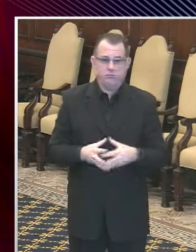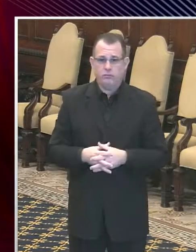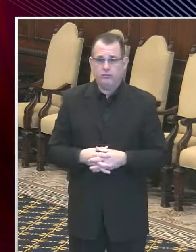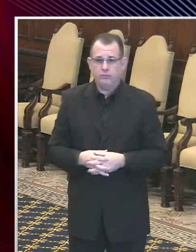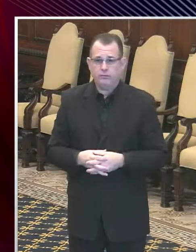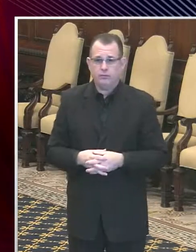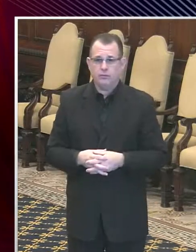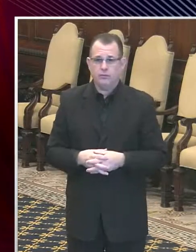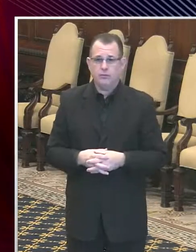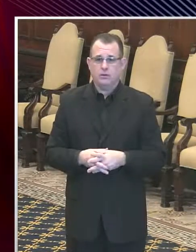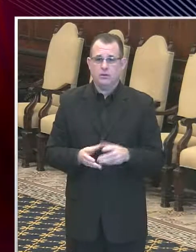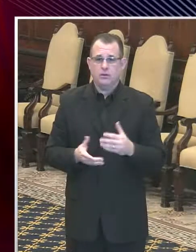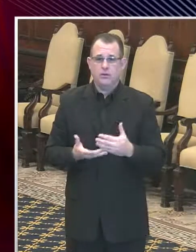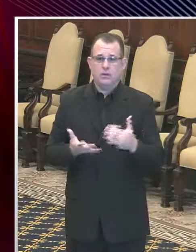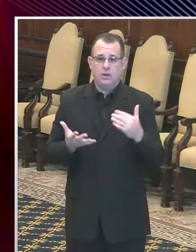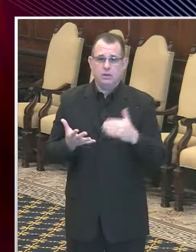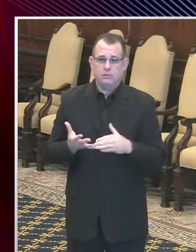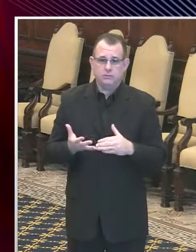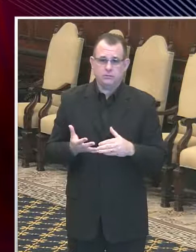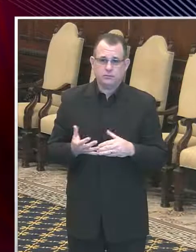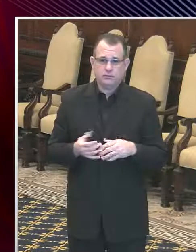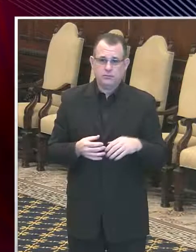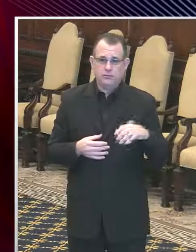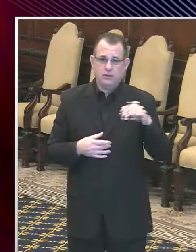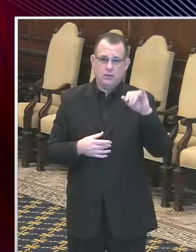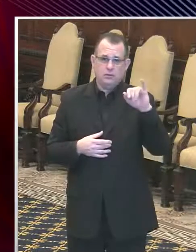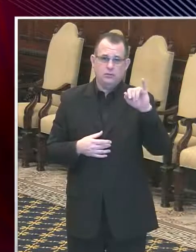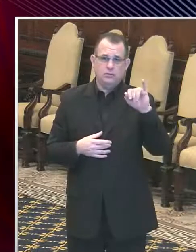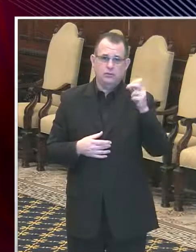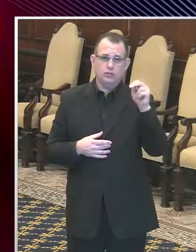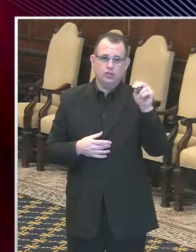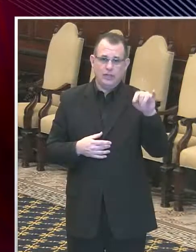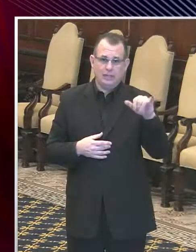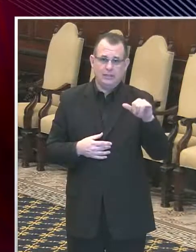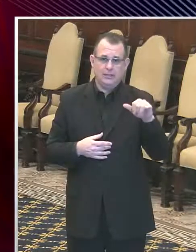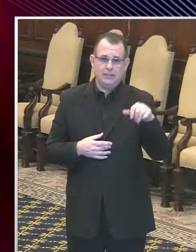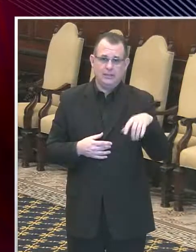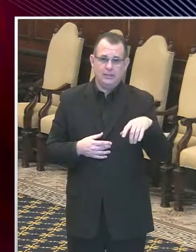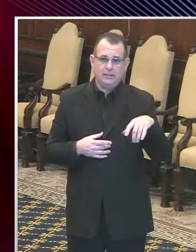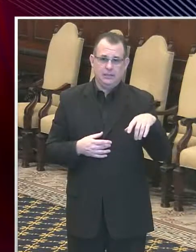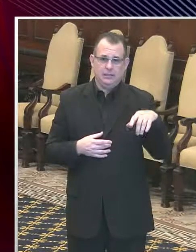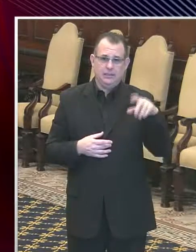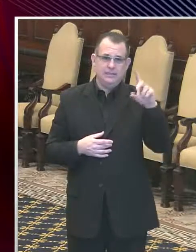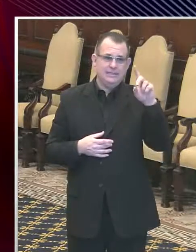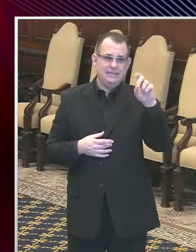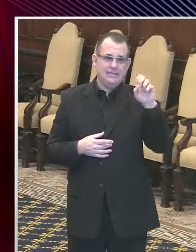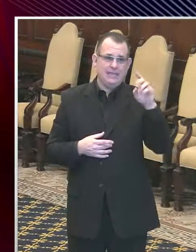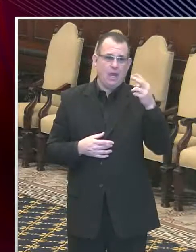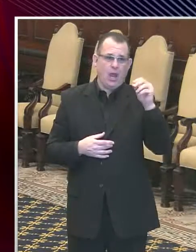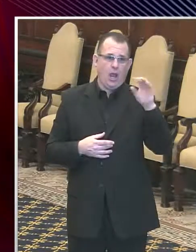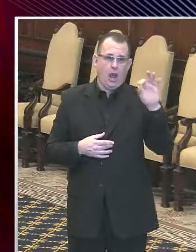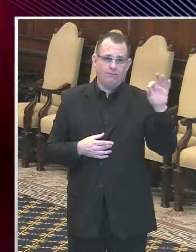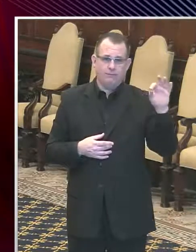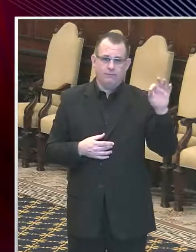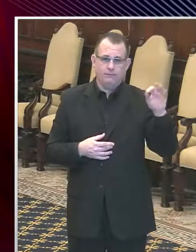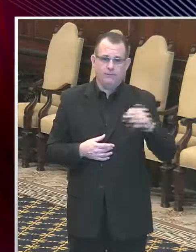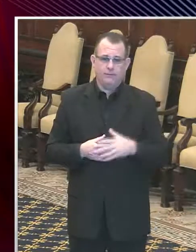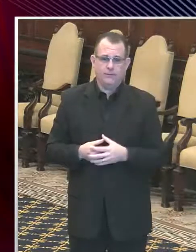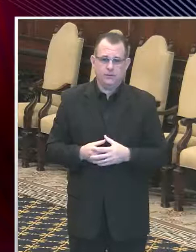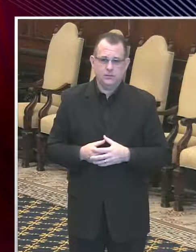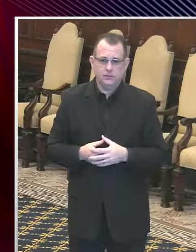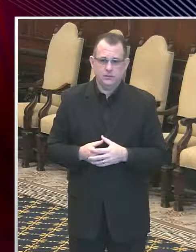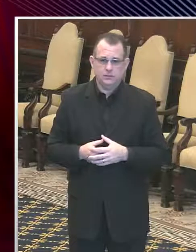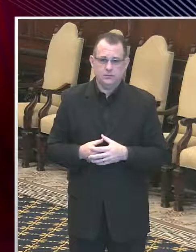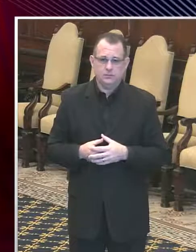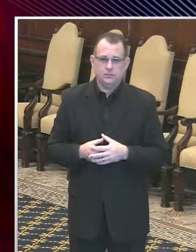Thank you, Kimberly. We're going to go to Jenny DeHuff with Broad and Liberty. Jenny. Thank you. I guess